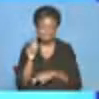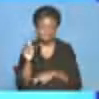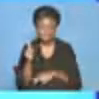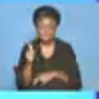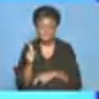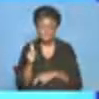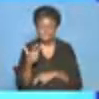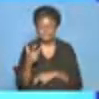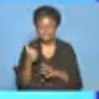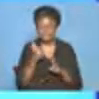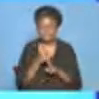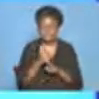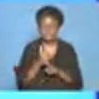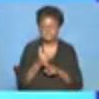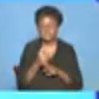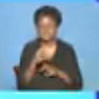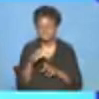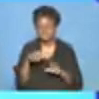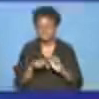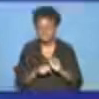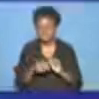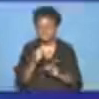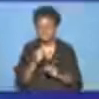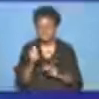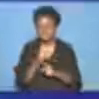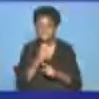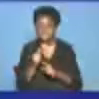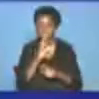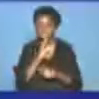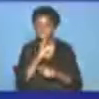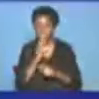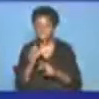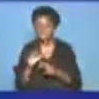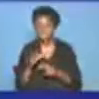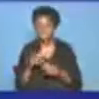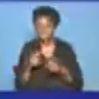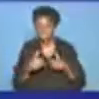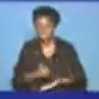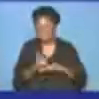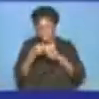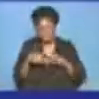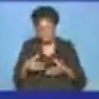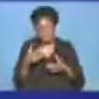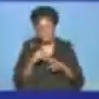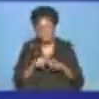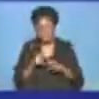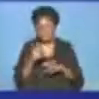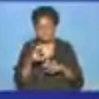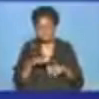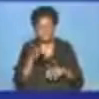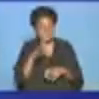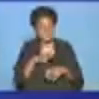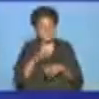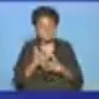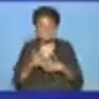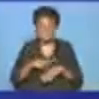of the helplessness women sometimes feel. There's no help. You don't know where to go, where to turn.